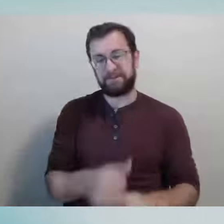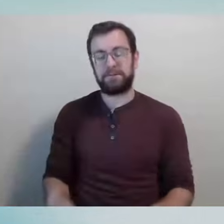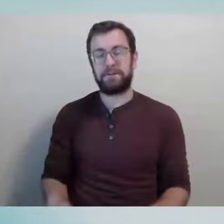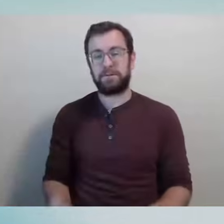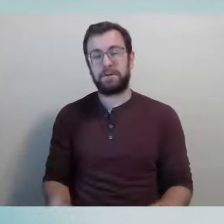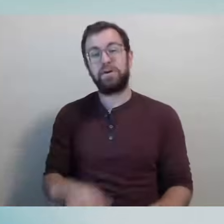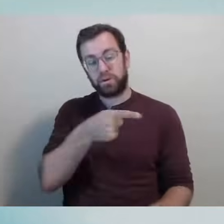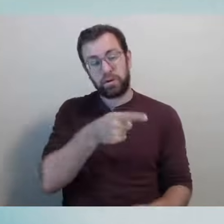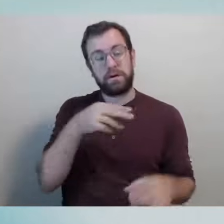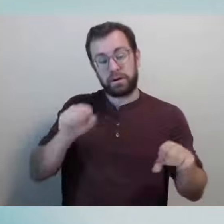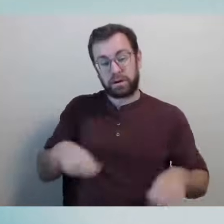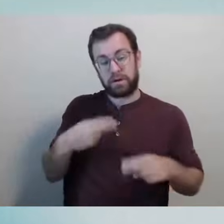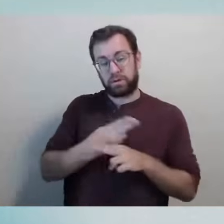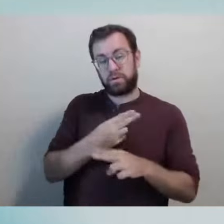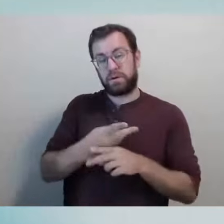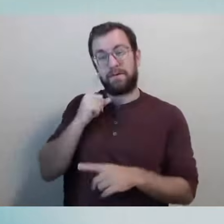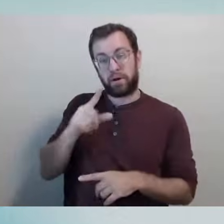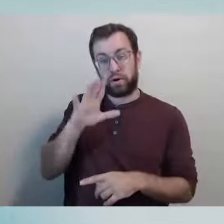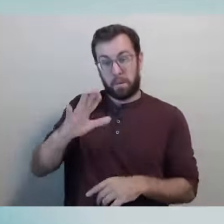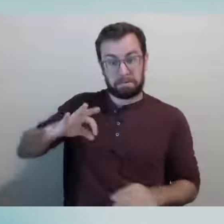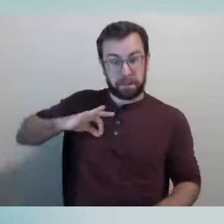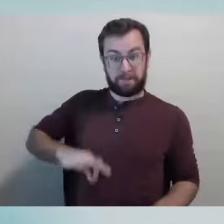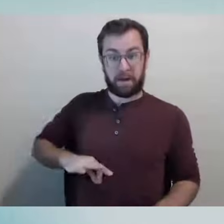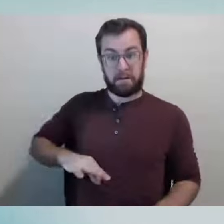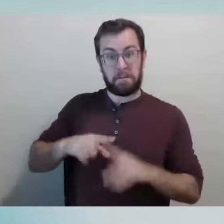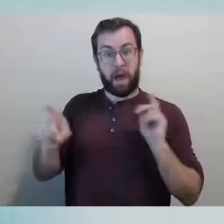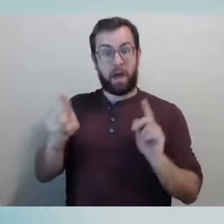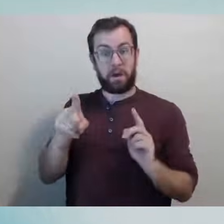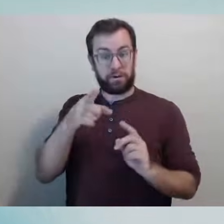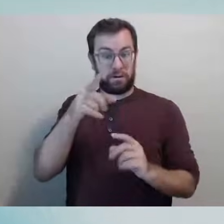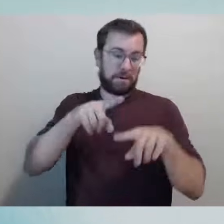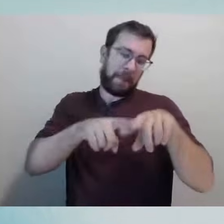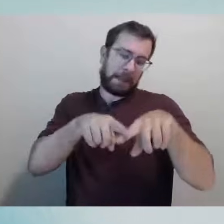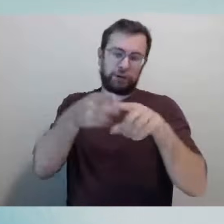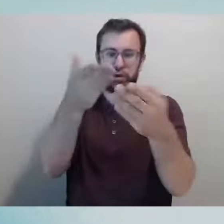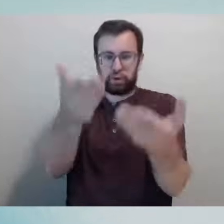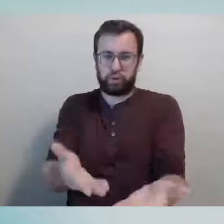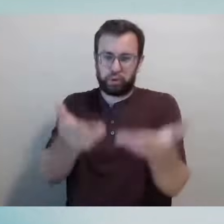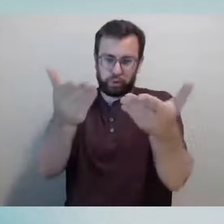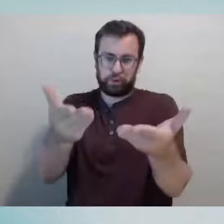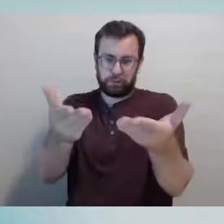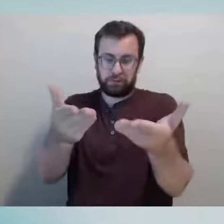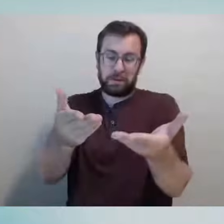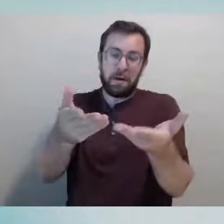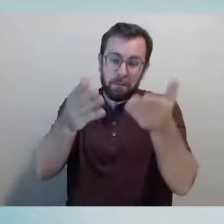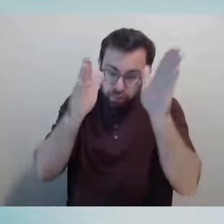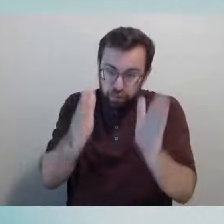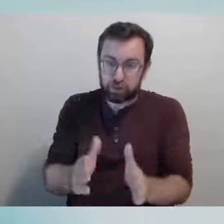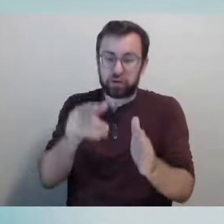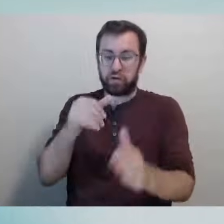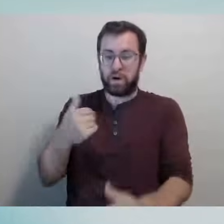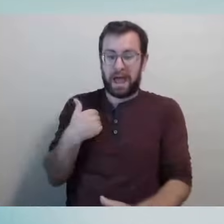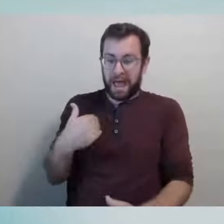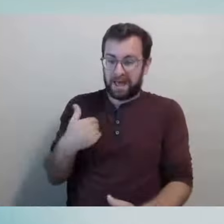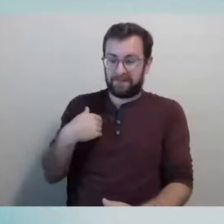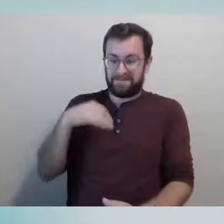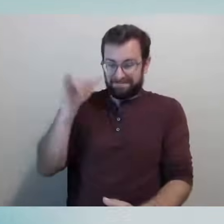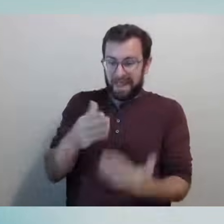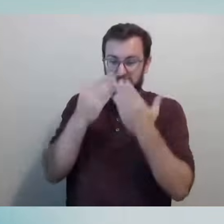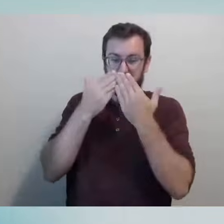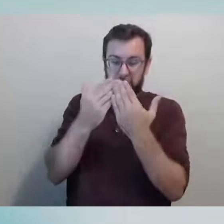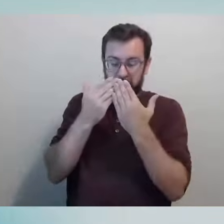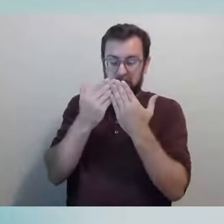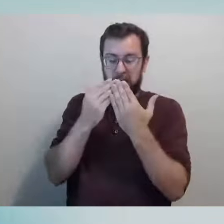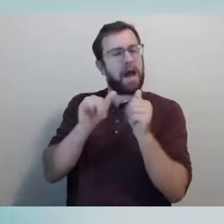your own benefit, but it depends on you. It depends on you, the holder of the dua. How do you want to use